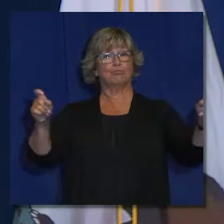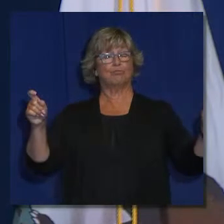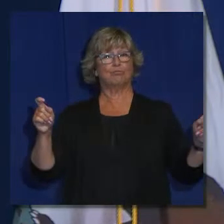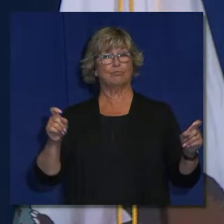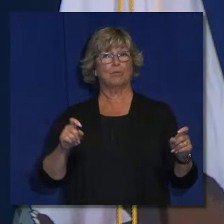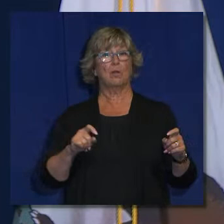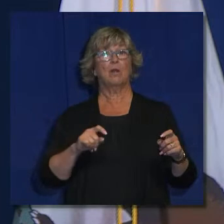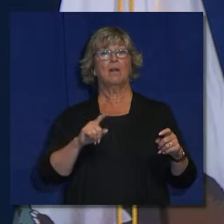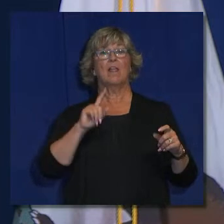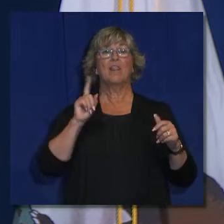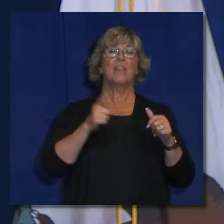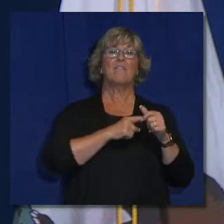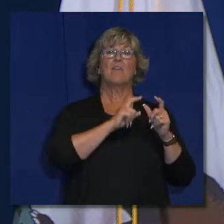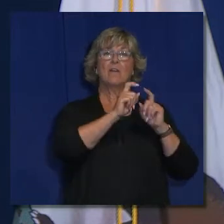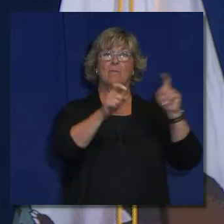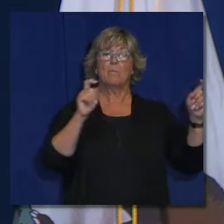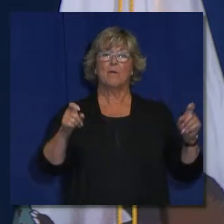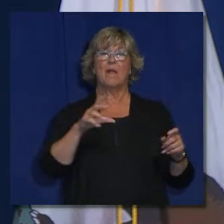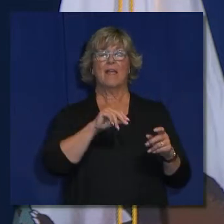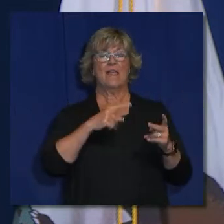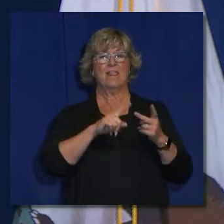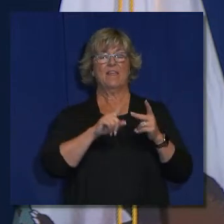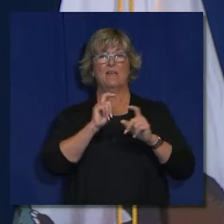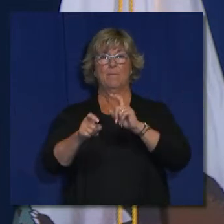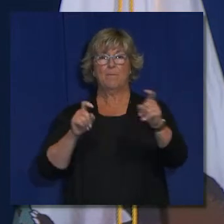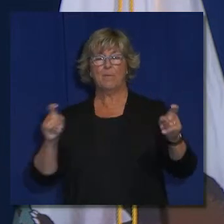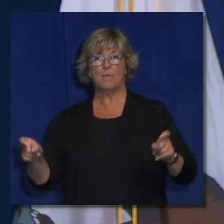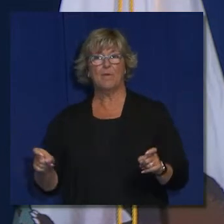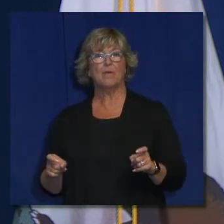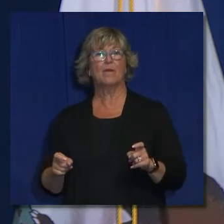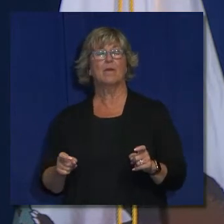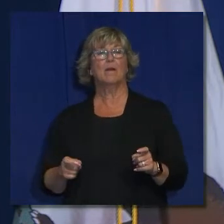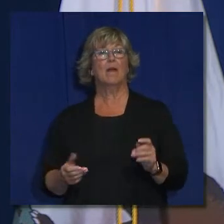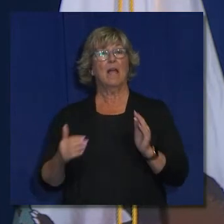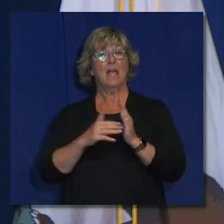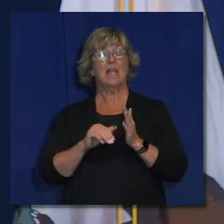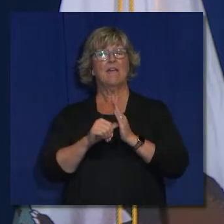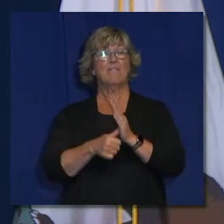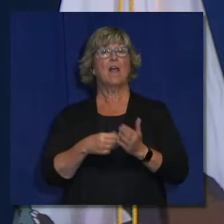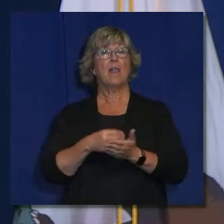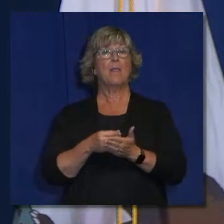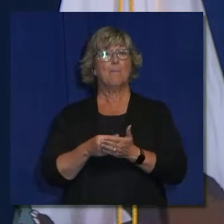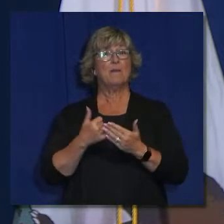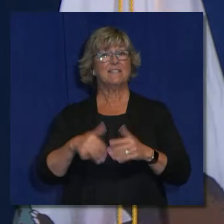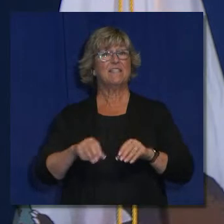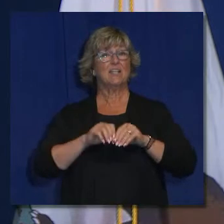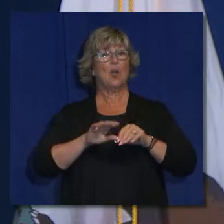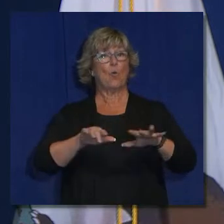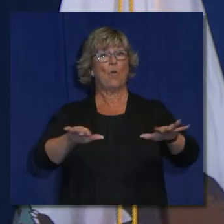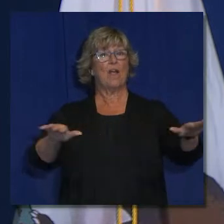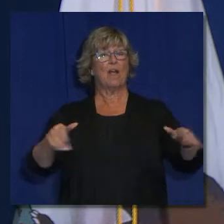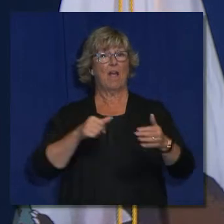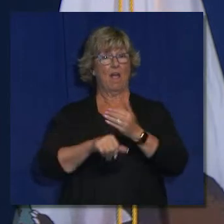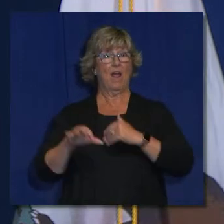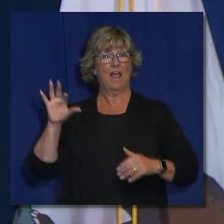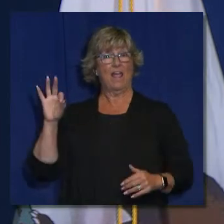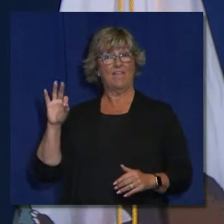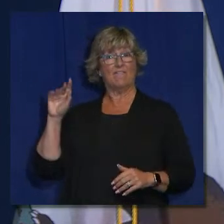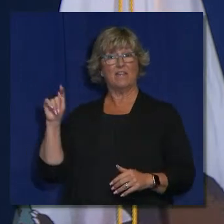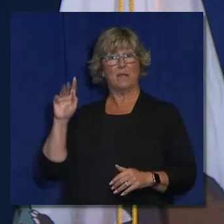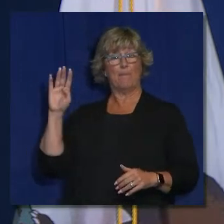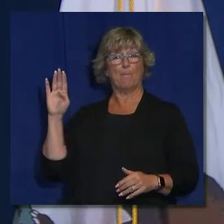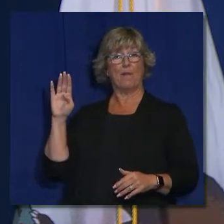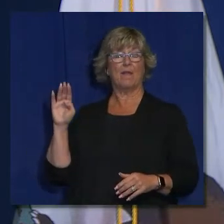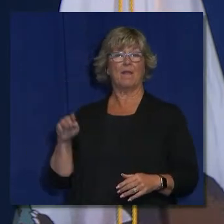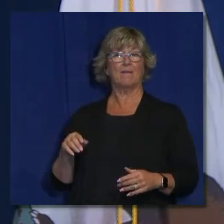2. I noted, you may have heard it, I'll reinforce it, the money's still going out under FTB.